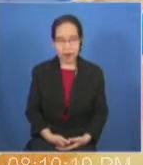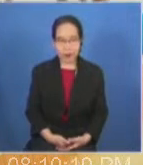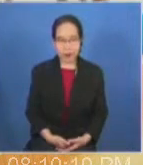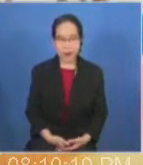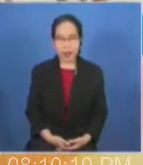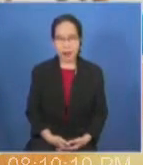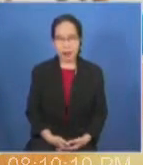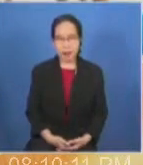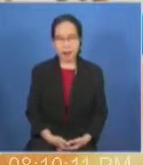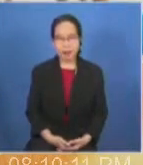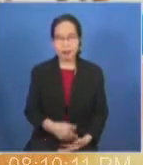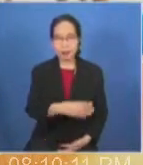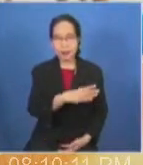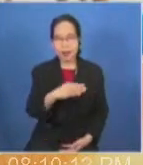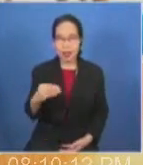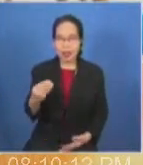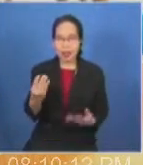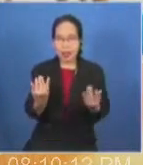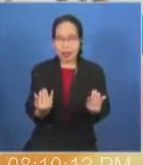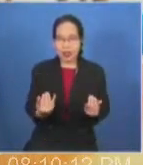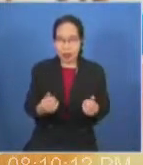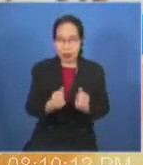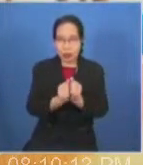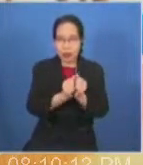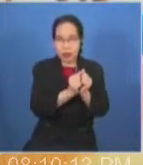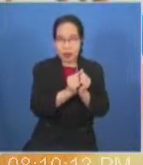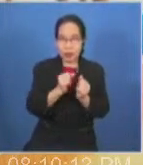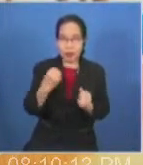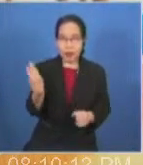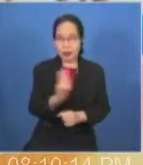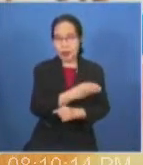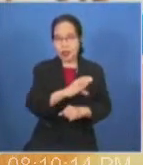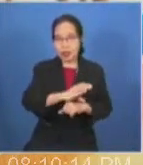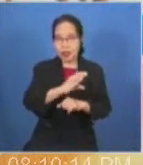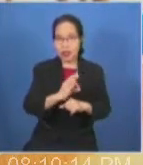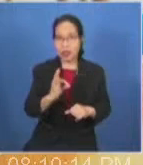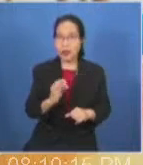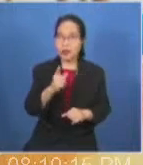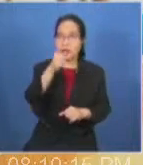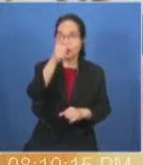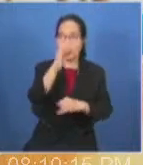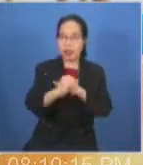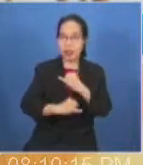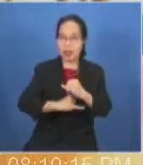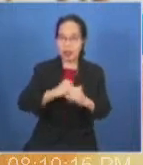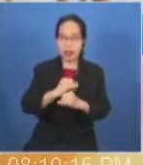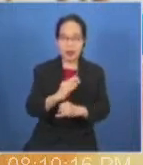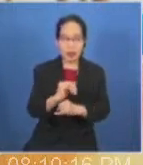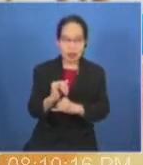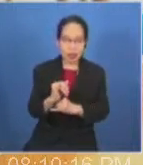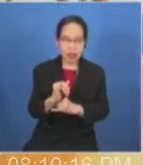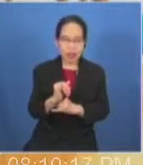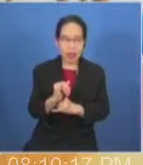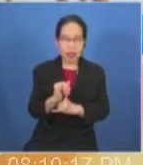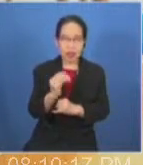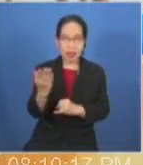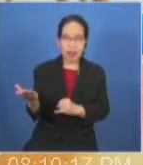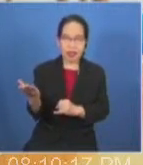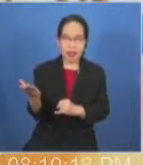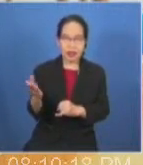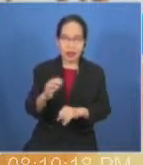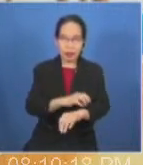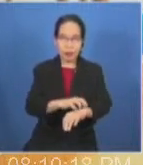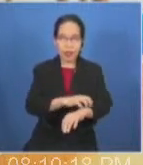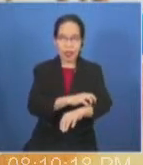At sa pagkakataong ito, kasama po ang members ng Church. And this time, together with the Members Church of God International, or